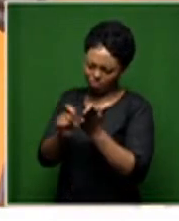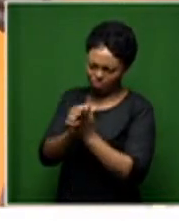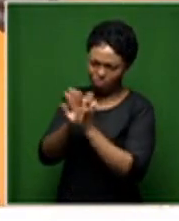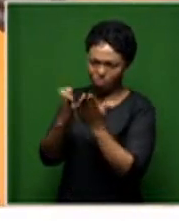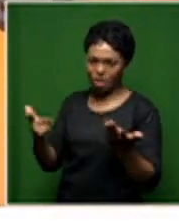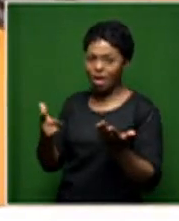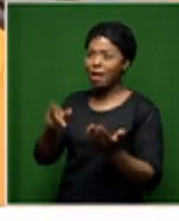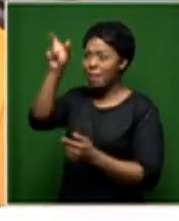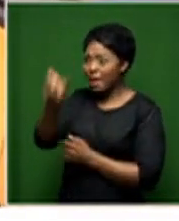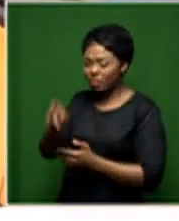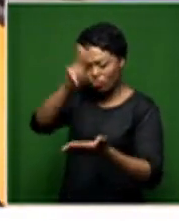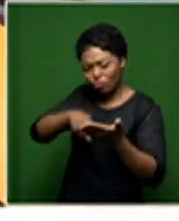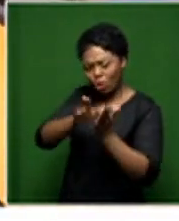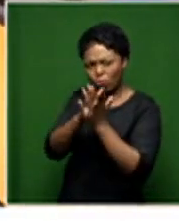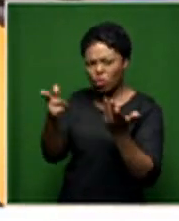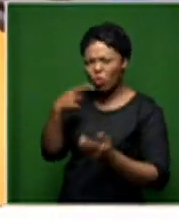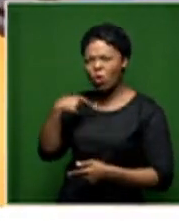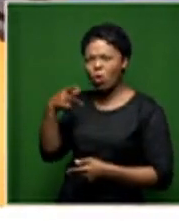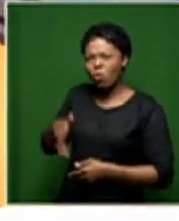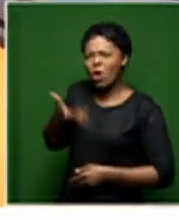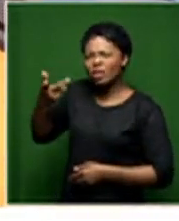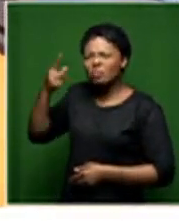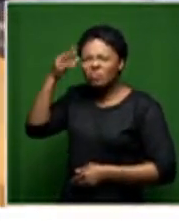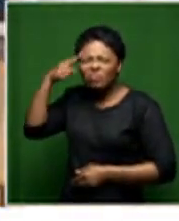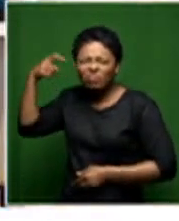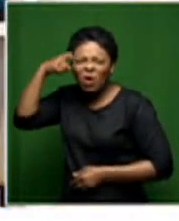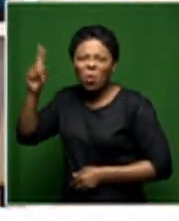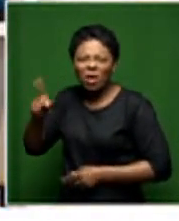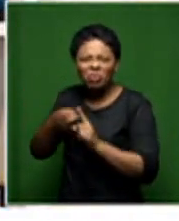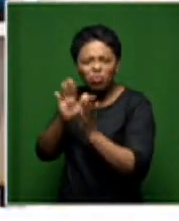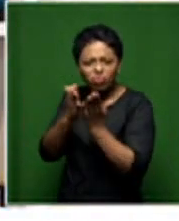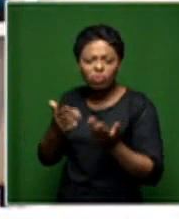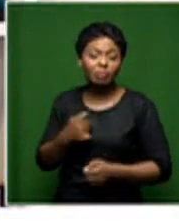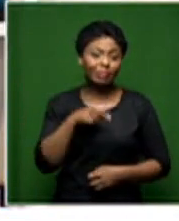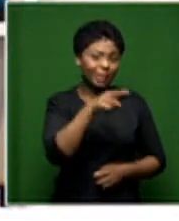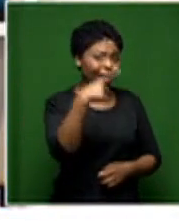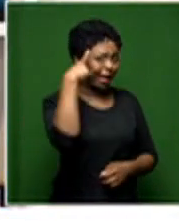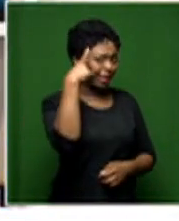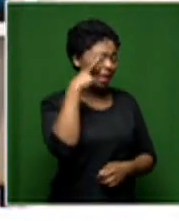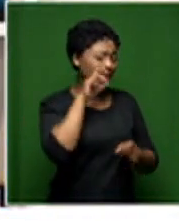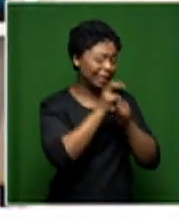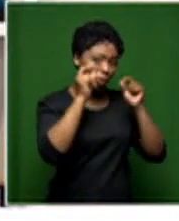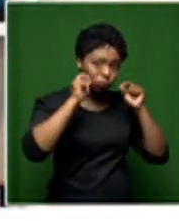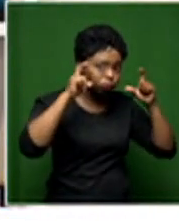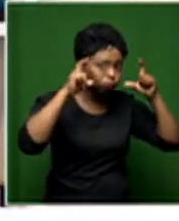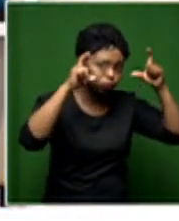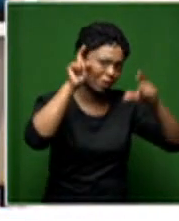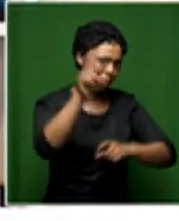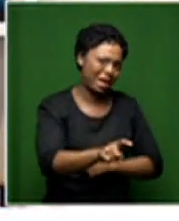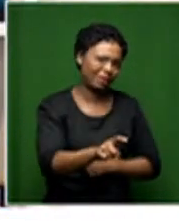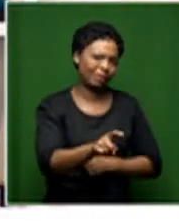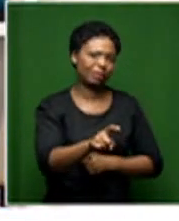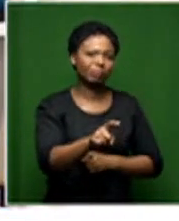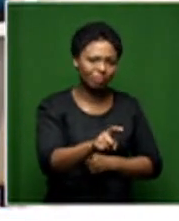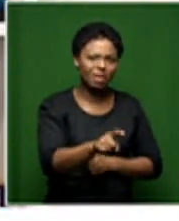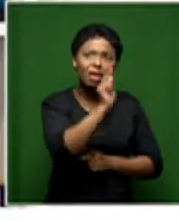book? I think the most important thing is it's just being enlightened and being very cautious of the things that you do with certain